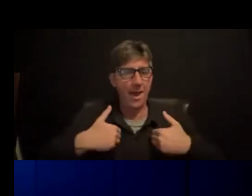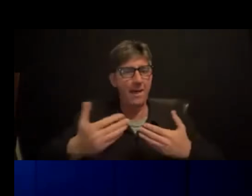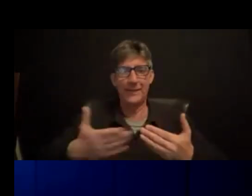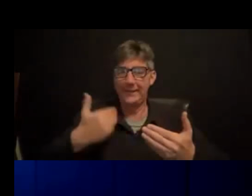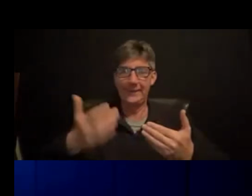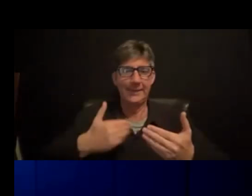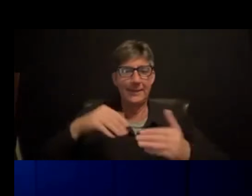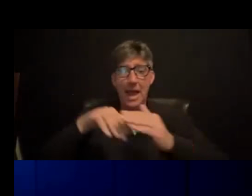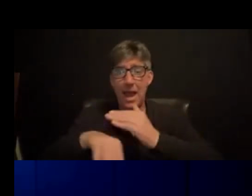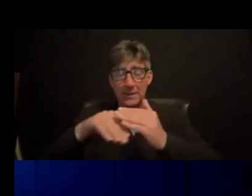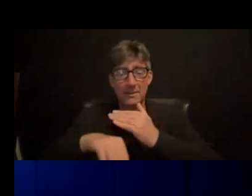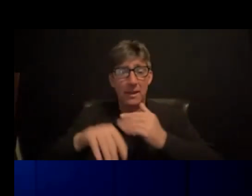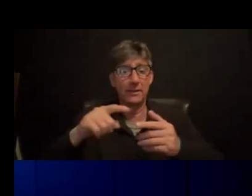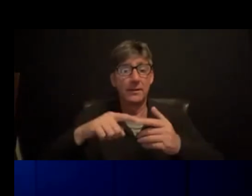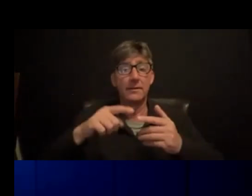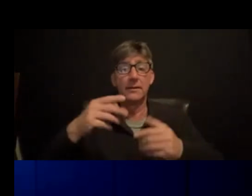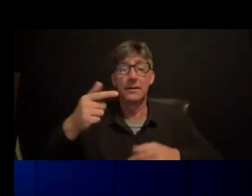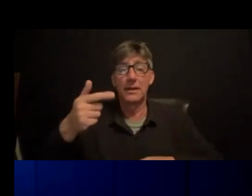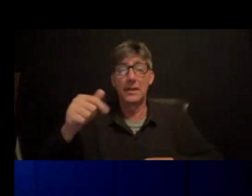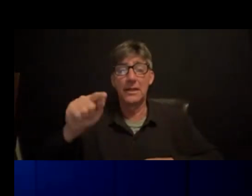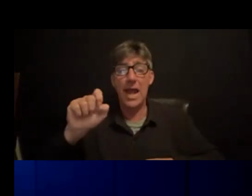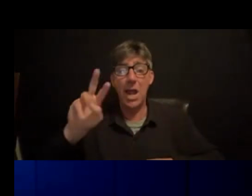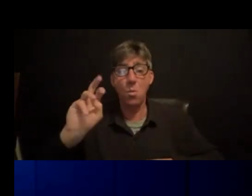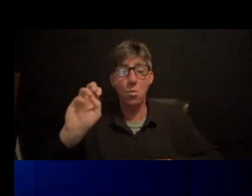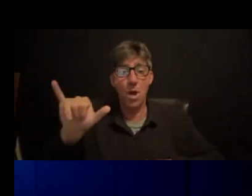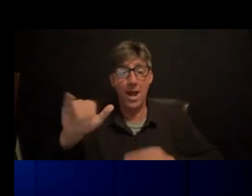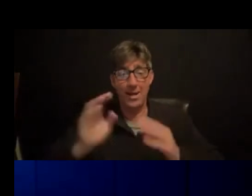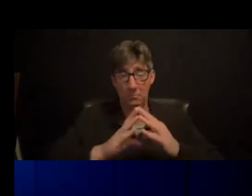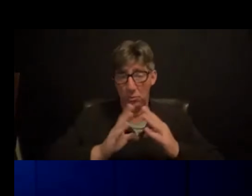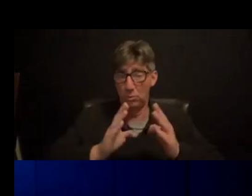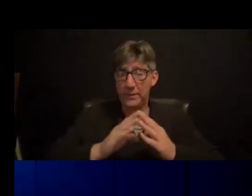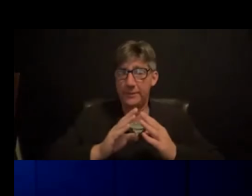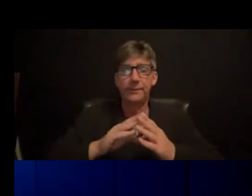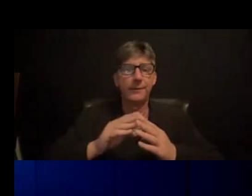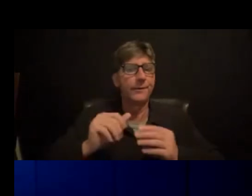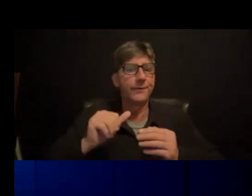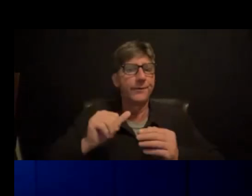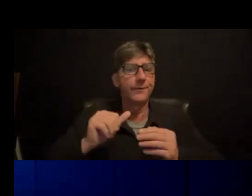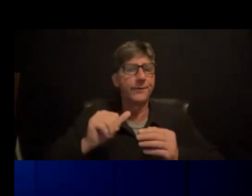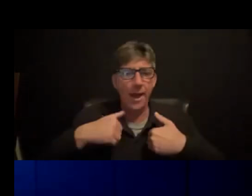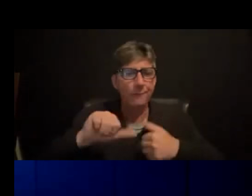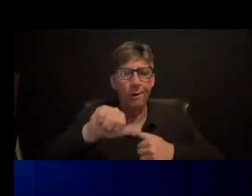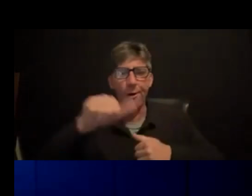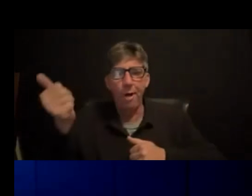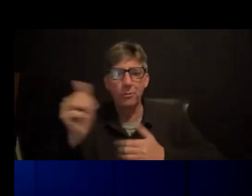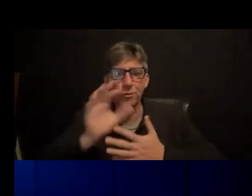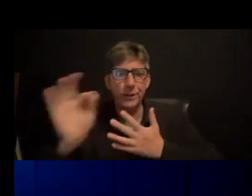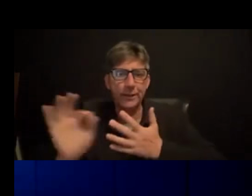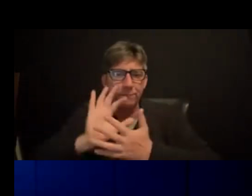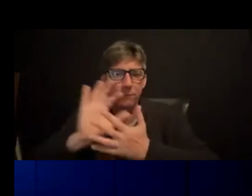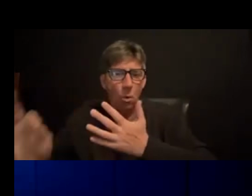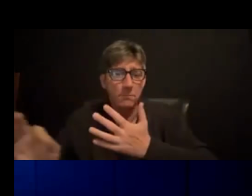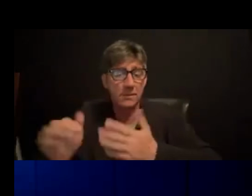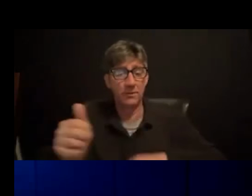particularly in gateway communities that commuter rail serves, to alternative forms of transportation. So I'd like to hear